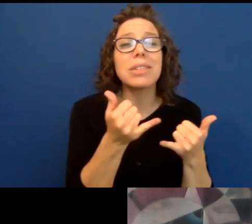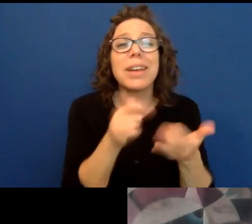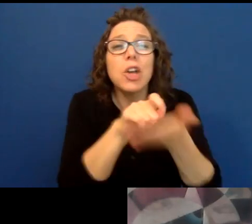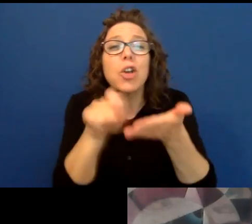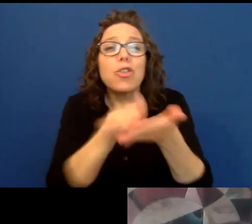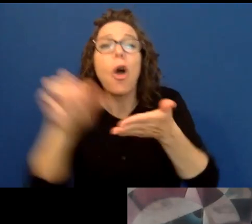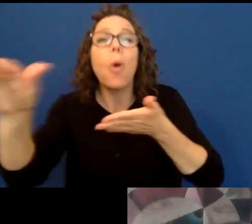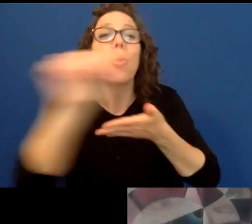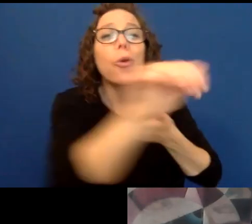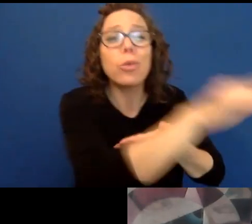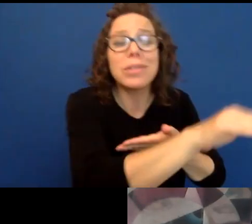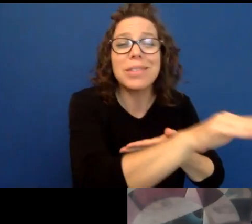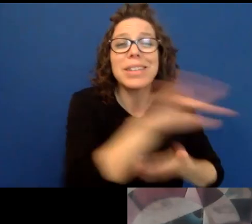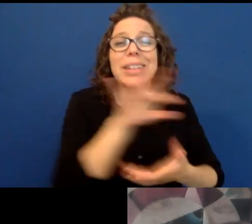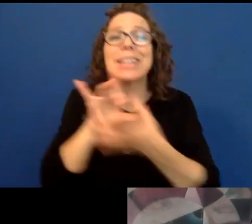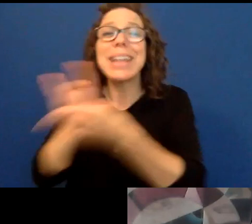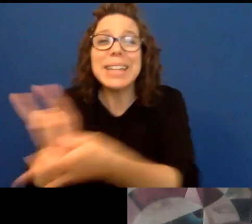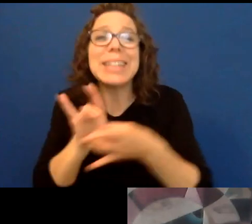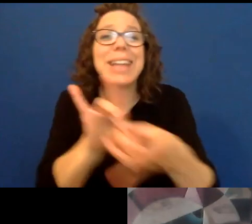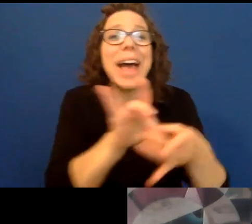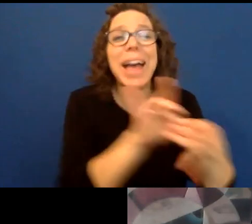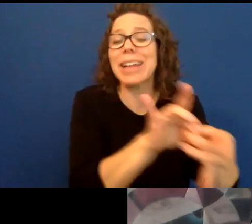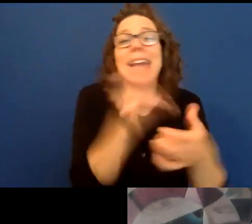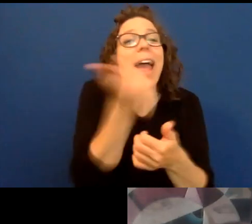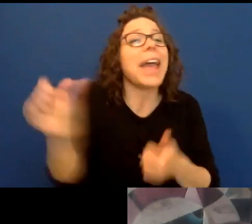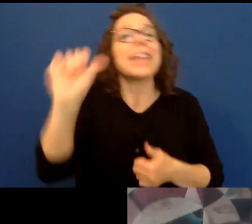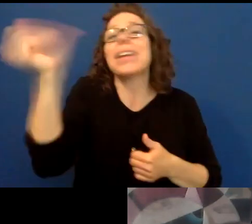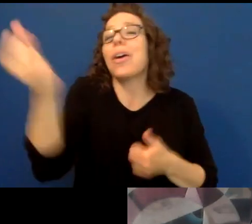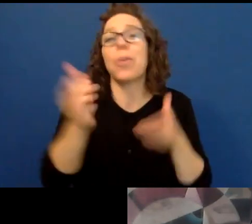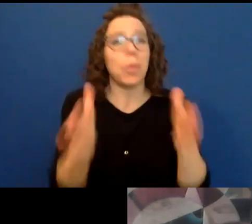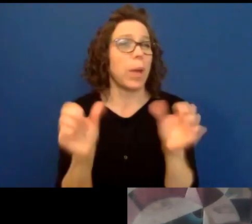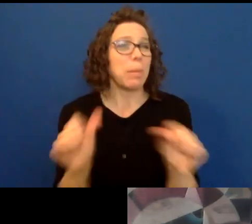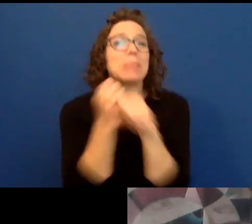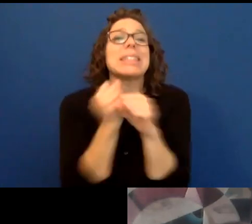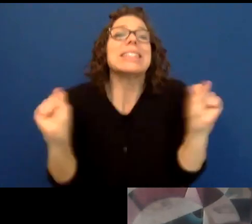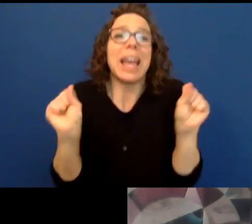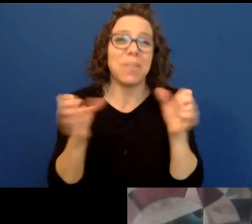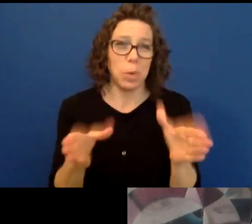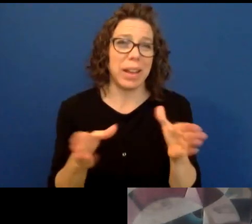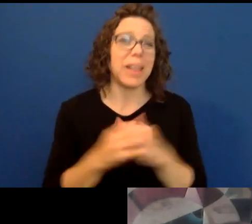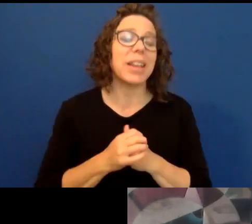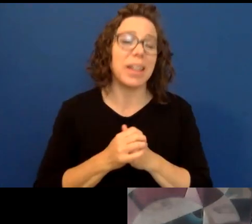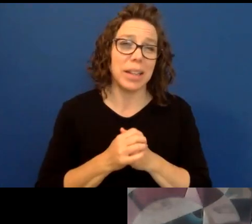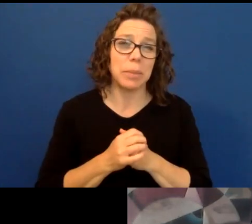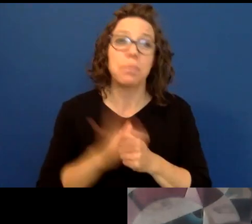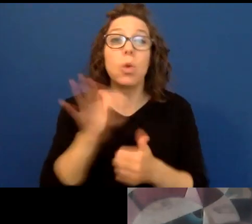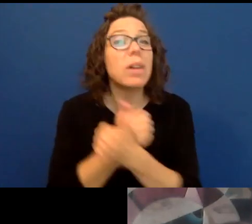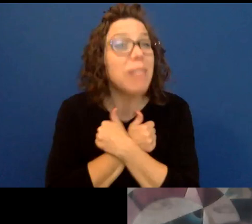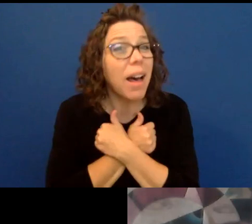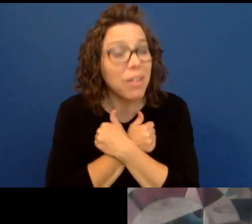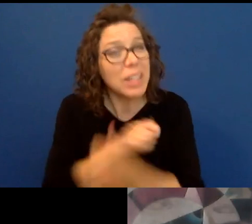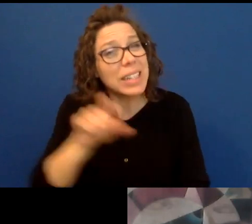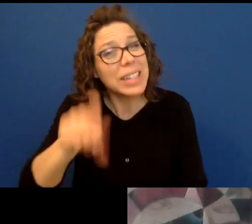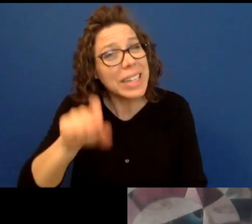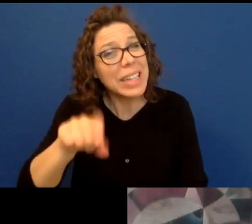notes, connect to one another by whatever means you can safely do so. Your love is needed